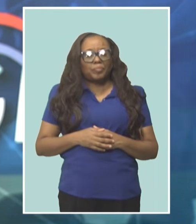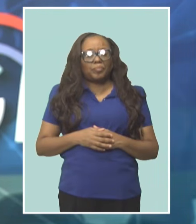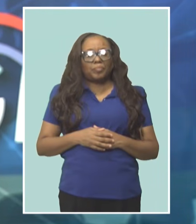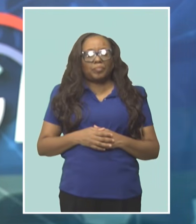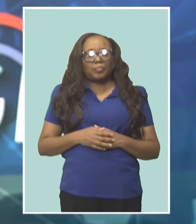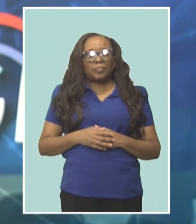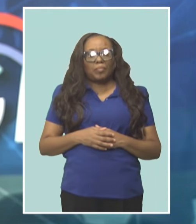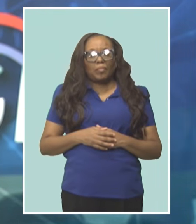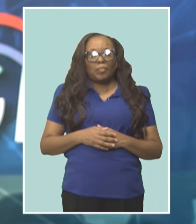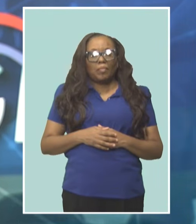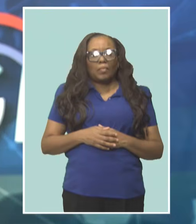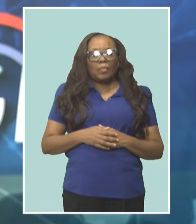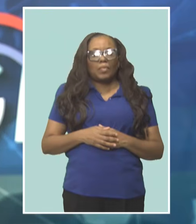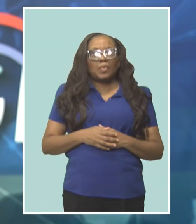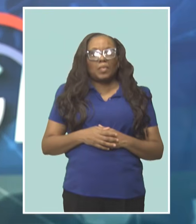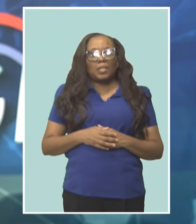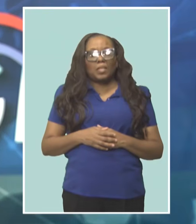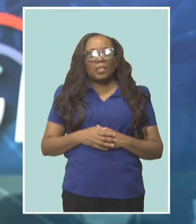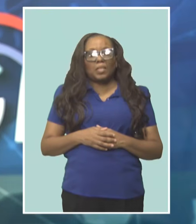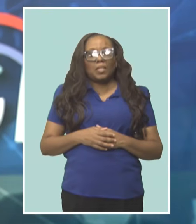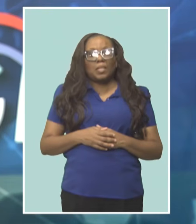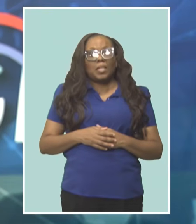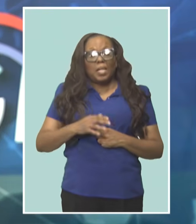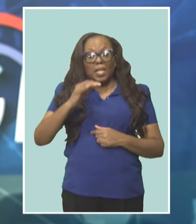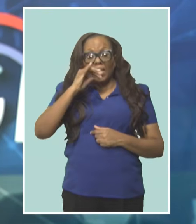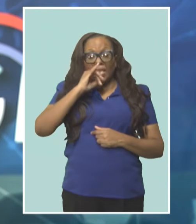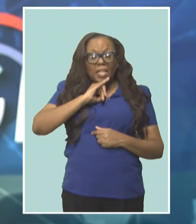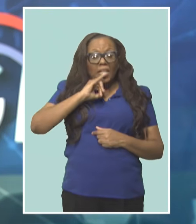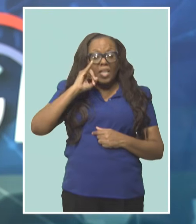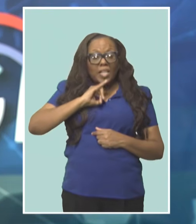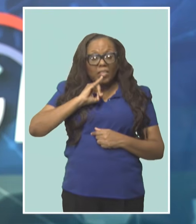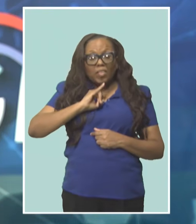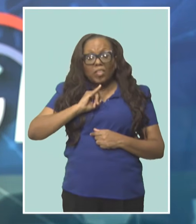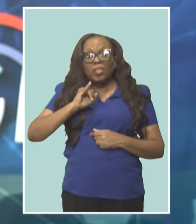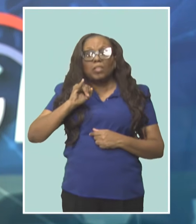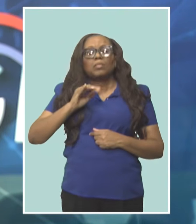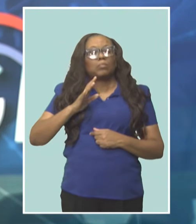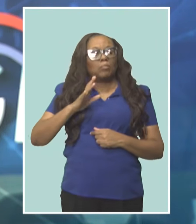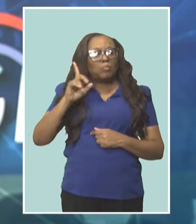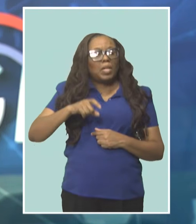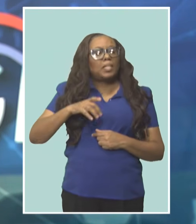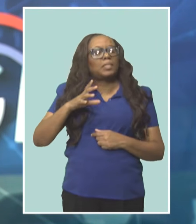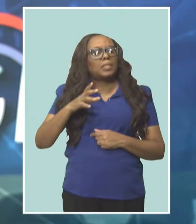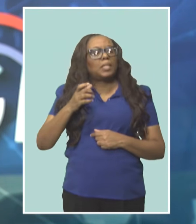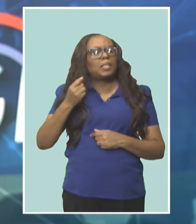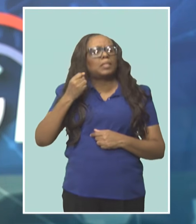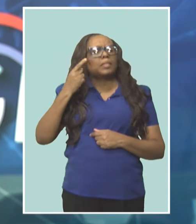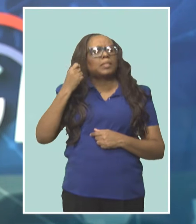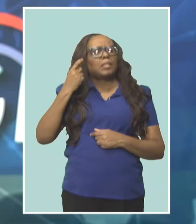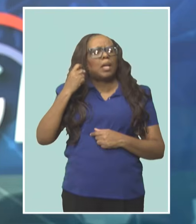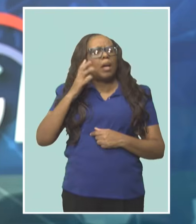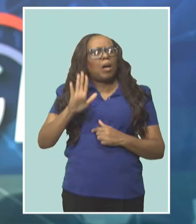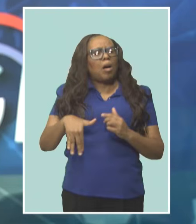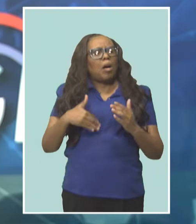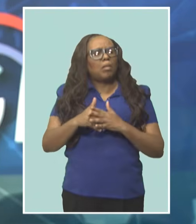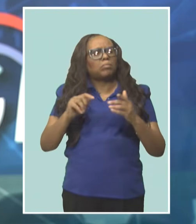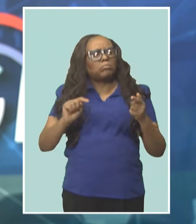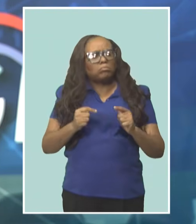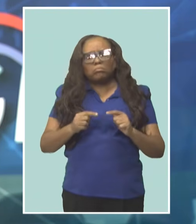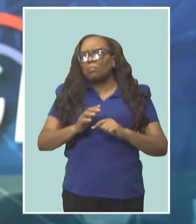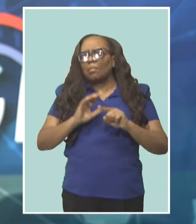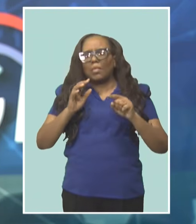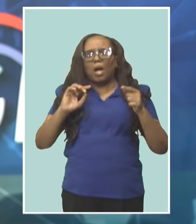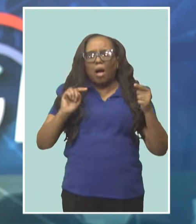Israel must be hit where it hurts financially, but America must not be complicit in the apartheid which is now ongoing against